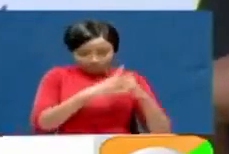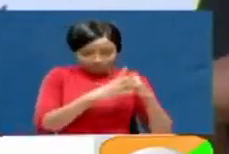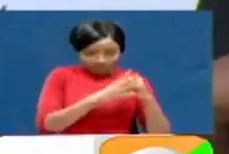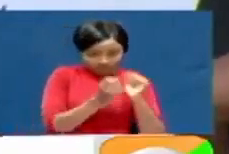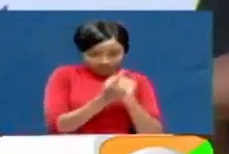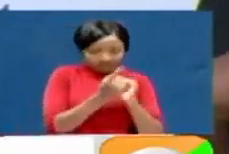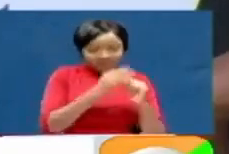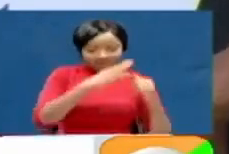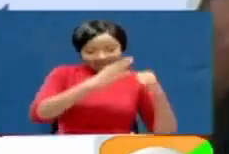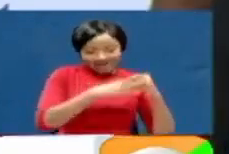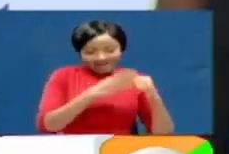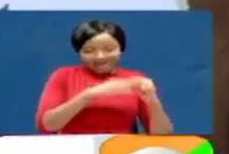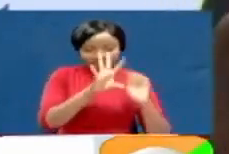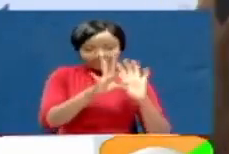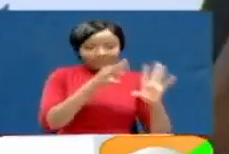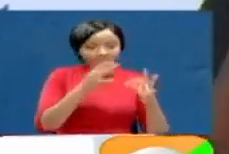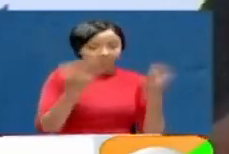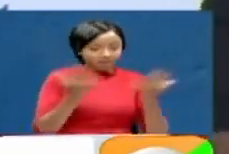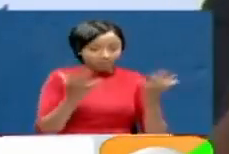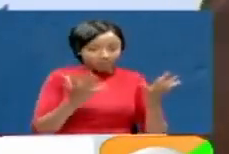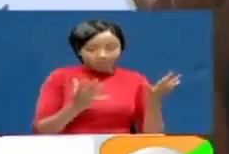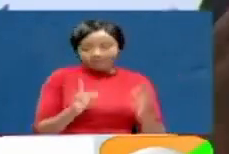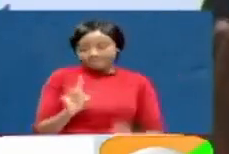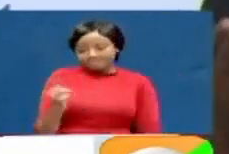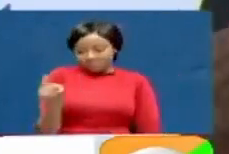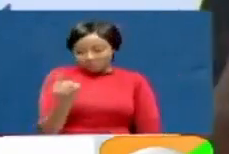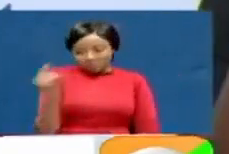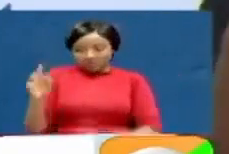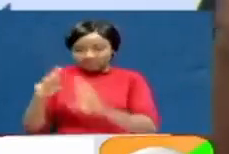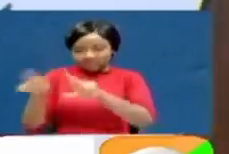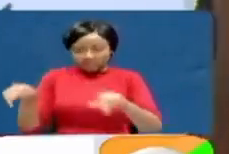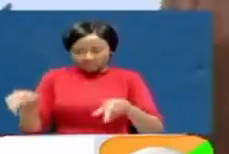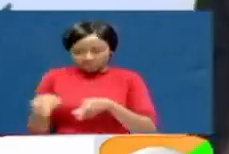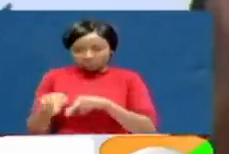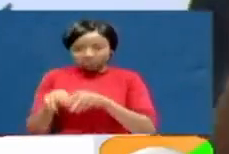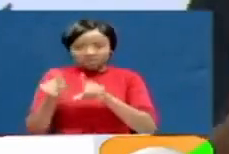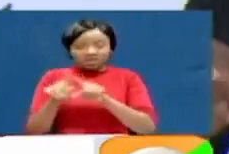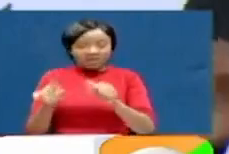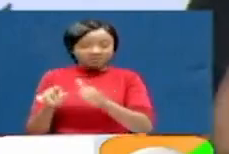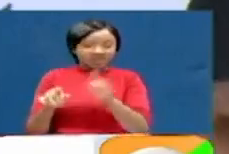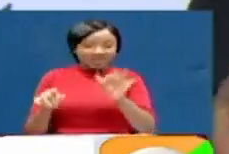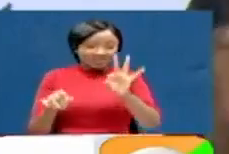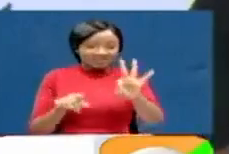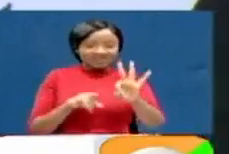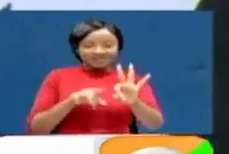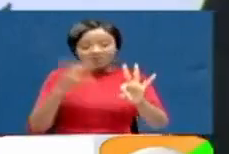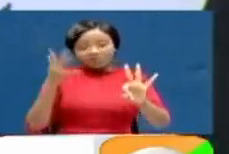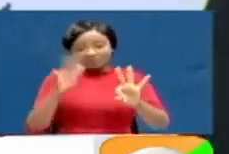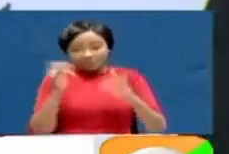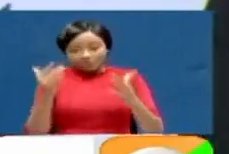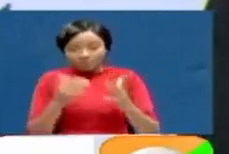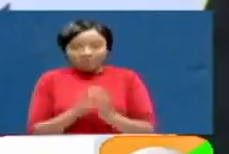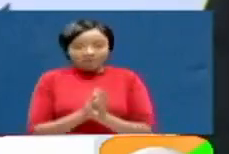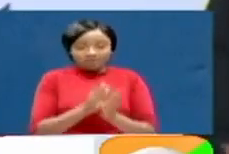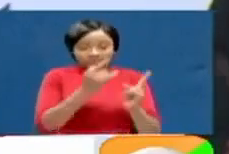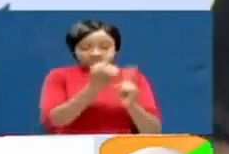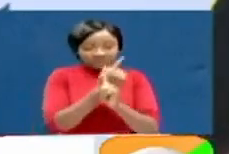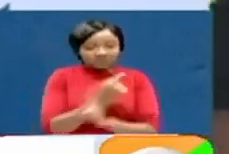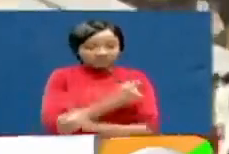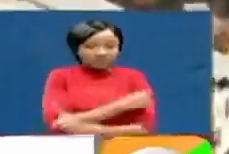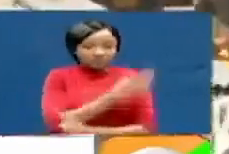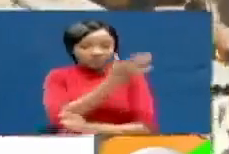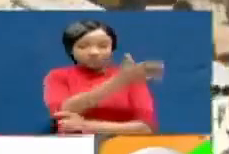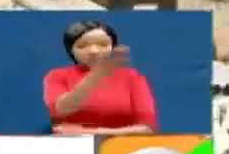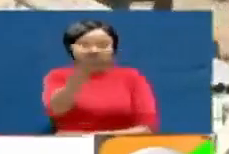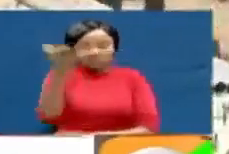the designated quarantine facilities, while 3 are from suspected cases admitted in isolation units in various health